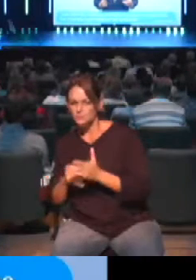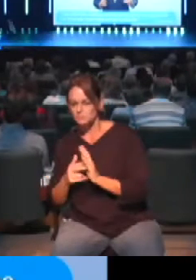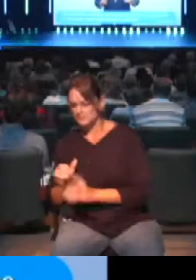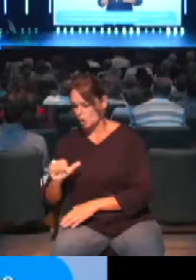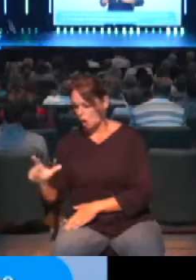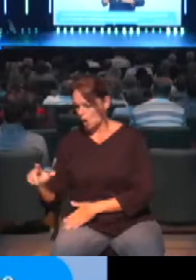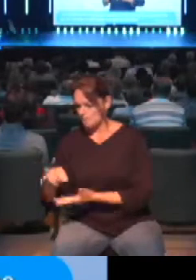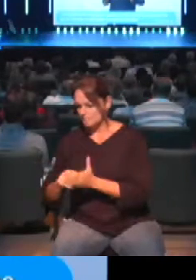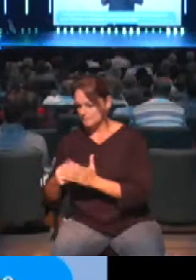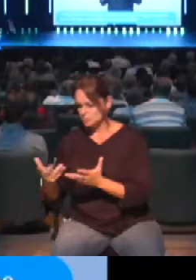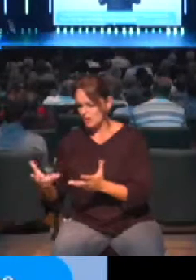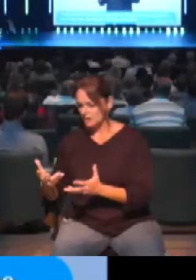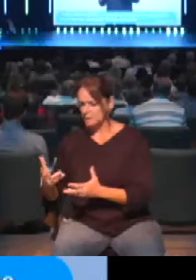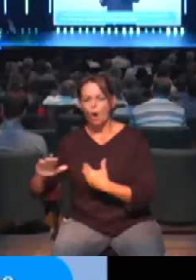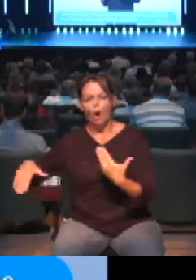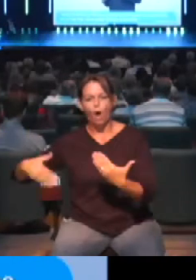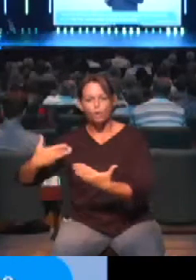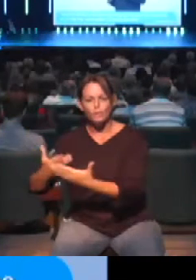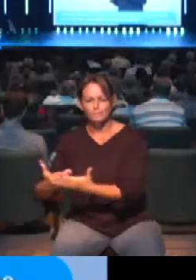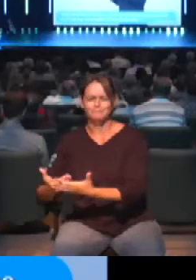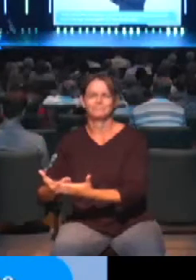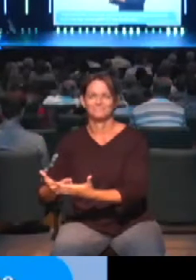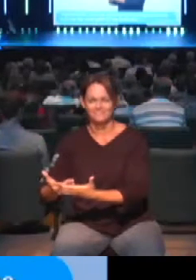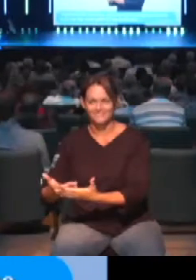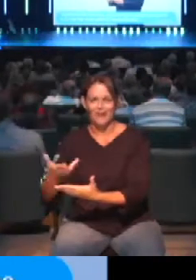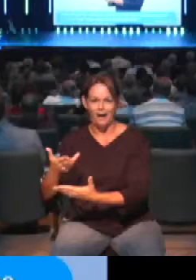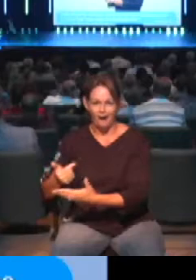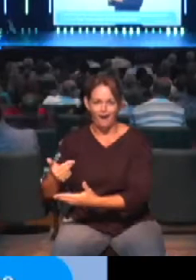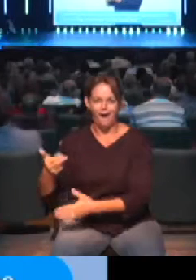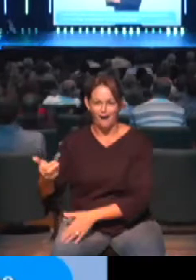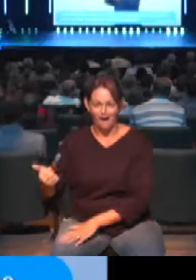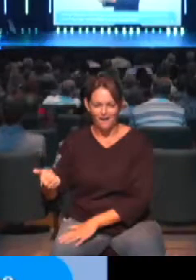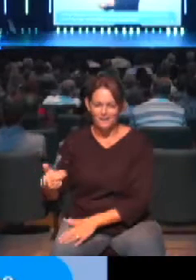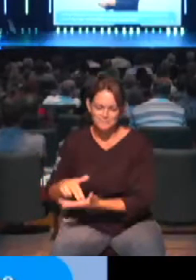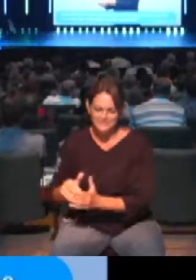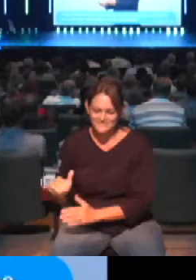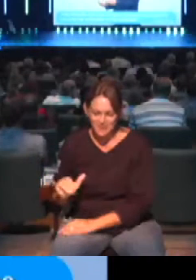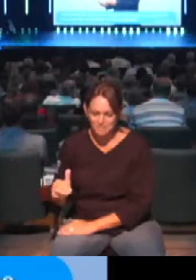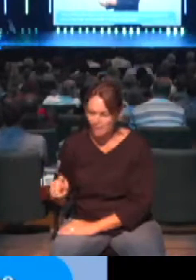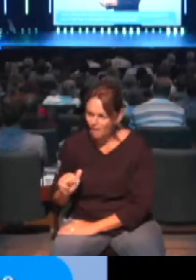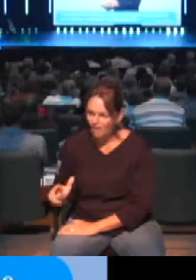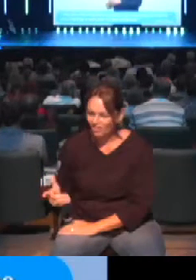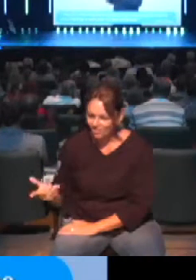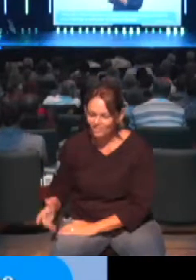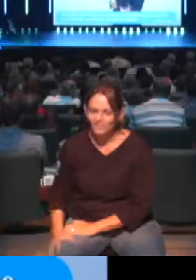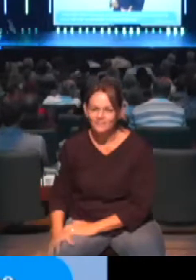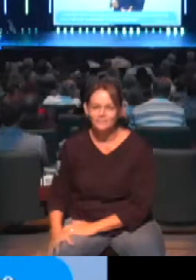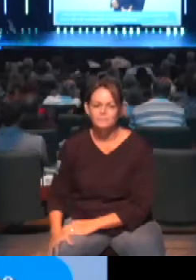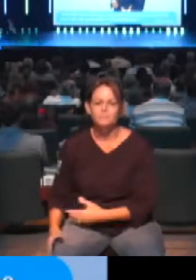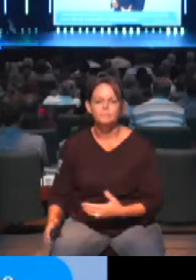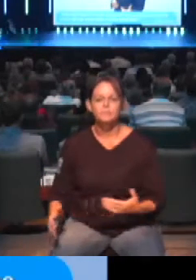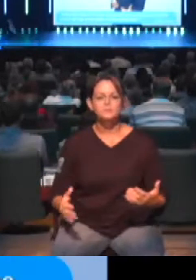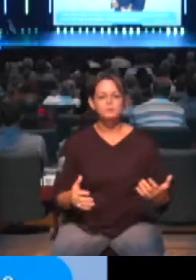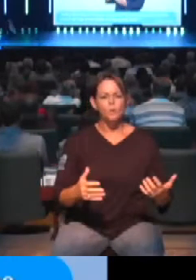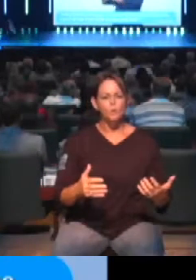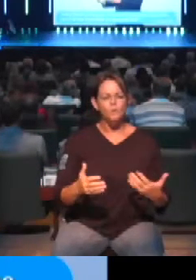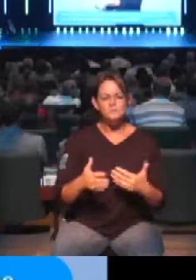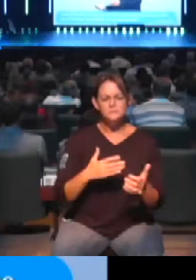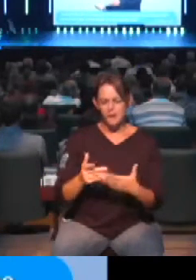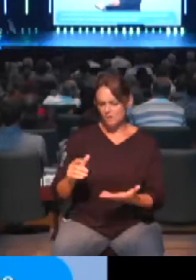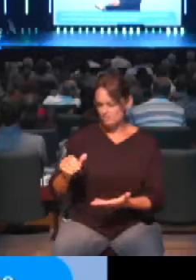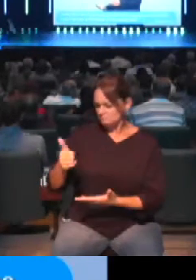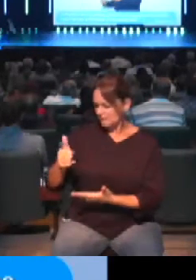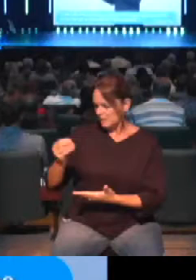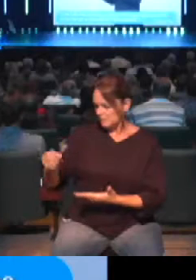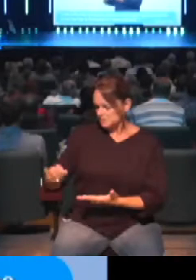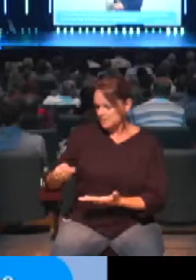All. Okay, so, and all the tithe of the land, whether of the seed of the land or the fruit of